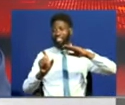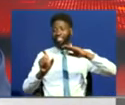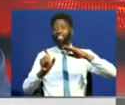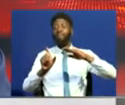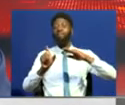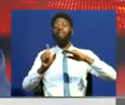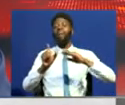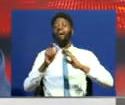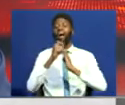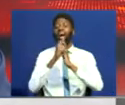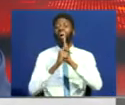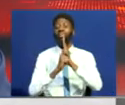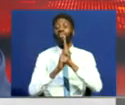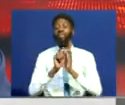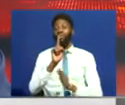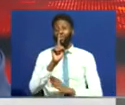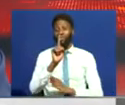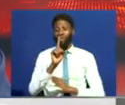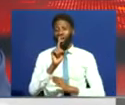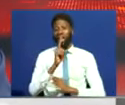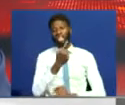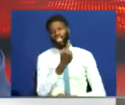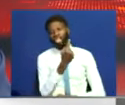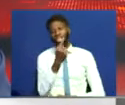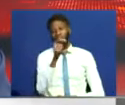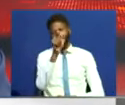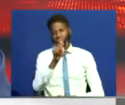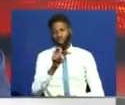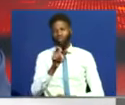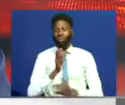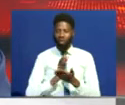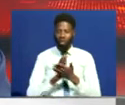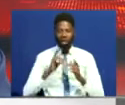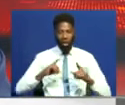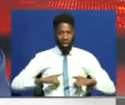article, sub-article 3, it says,